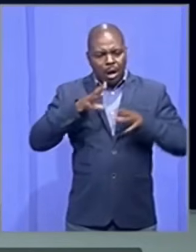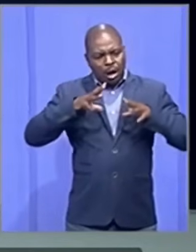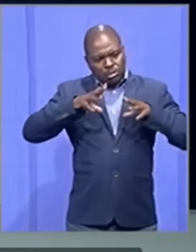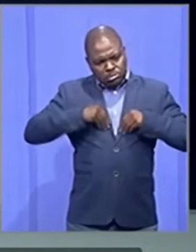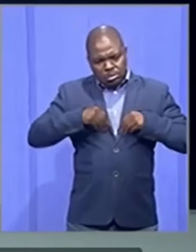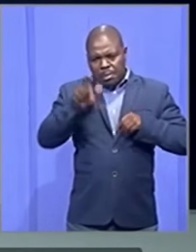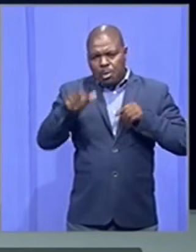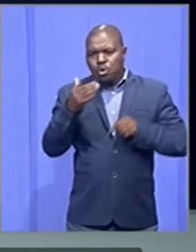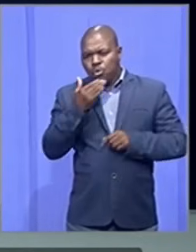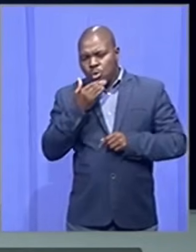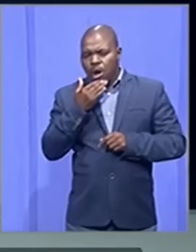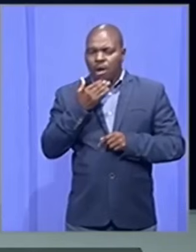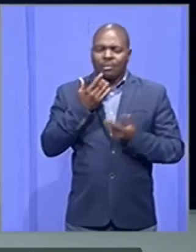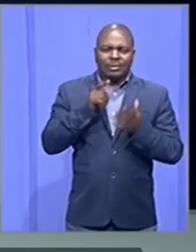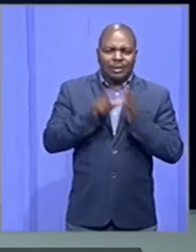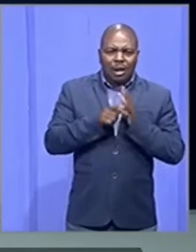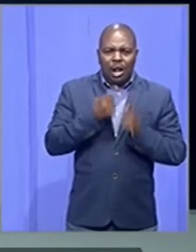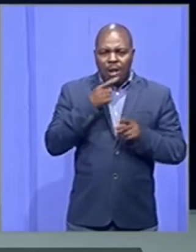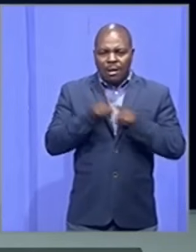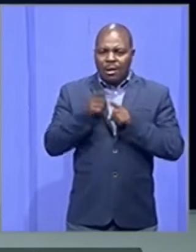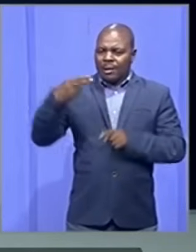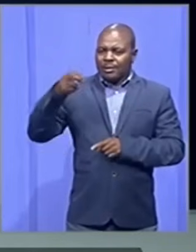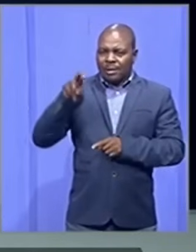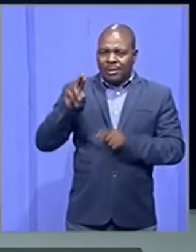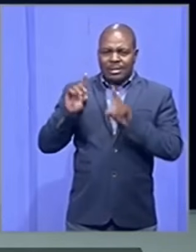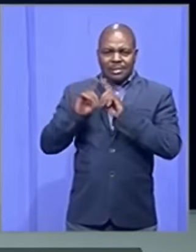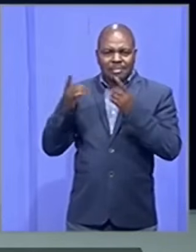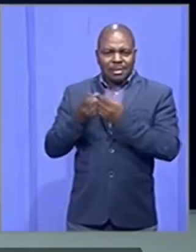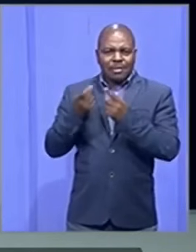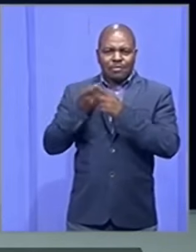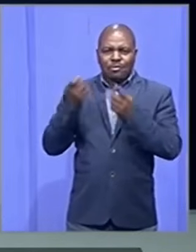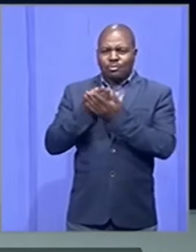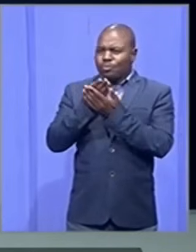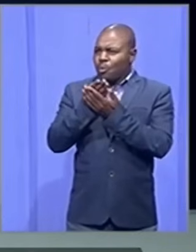ba ile mahweleya HR departments in all